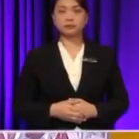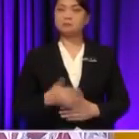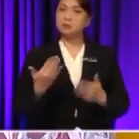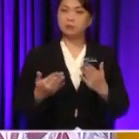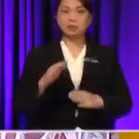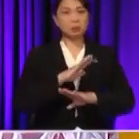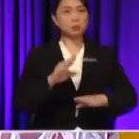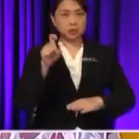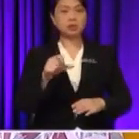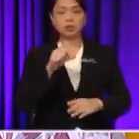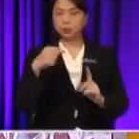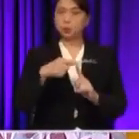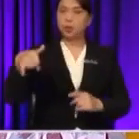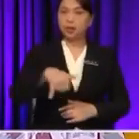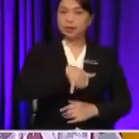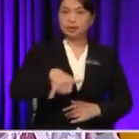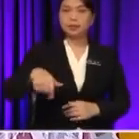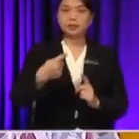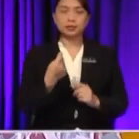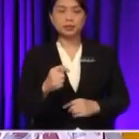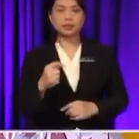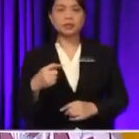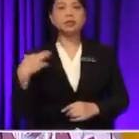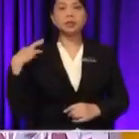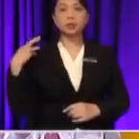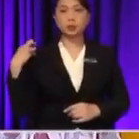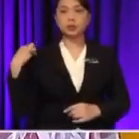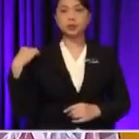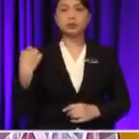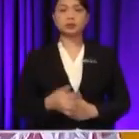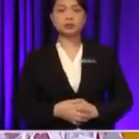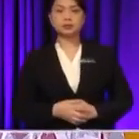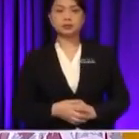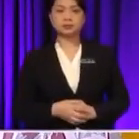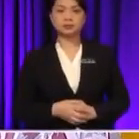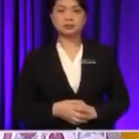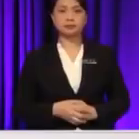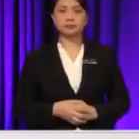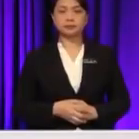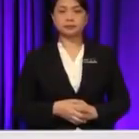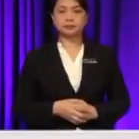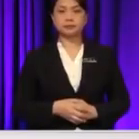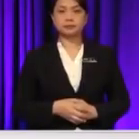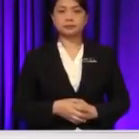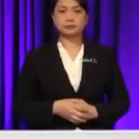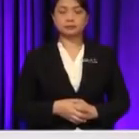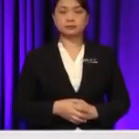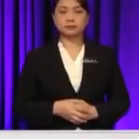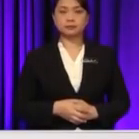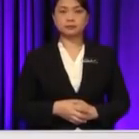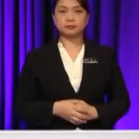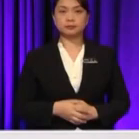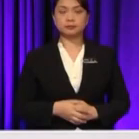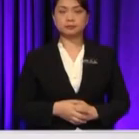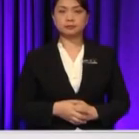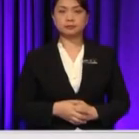clothes. Okay, thank you, Sharifa. What about the next one? Can I ask Razif? Razif, can you please share your idea? Do you prefer to wear smart clothes